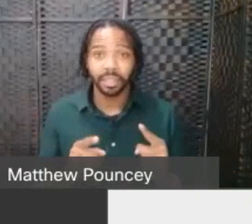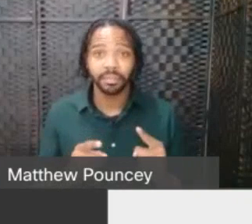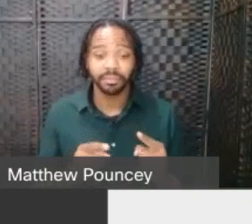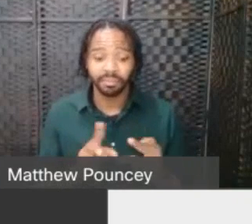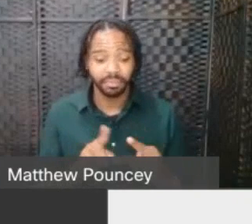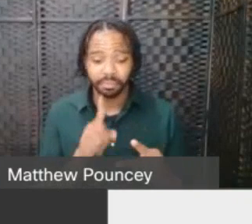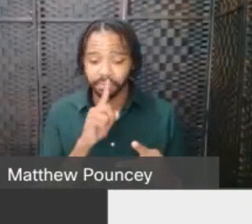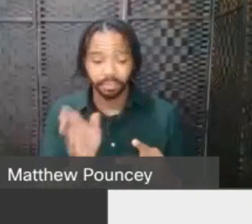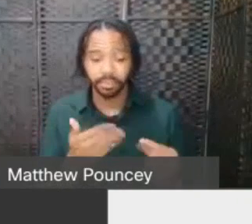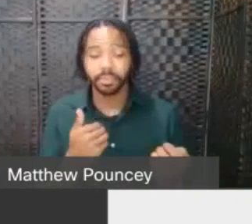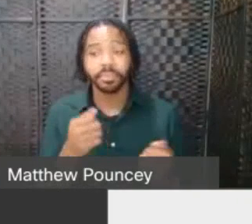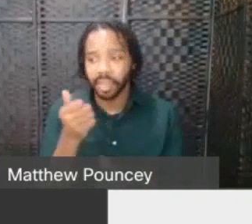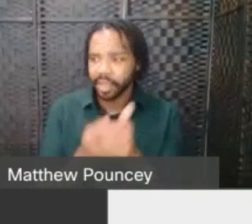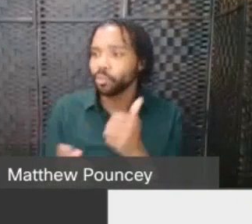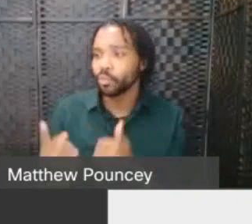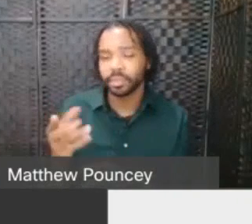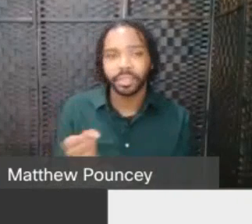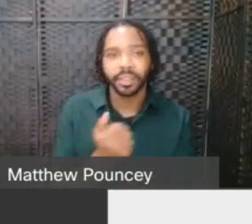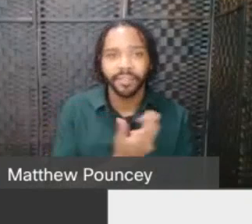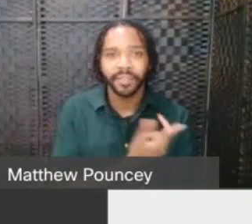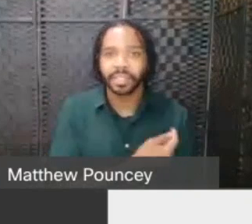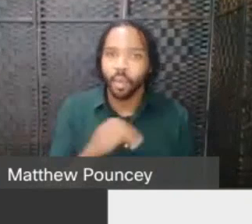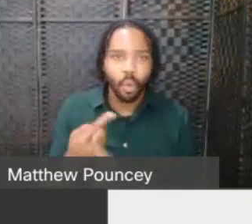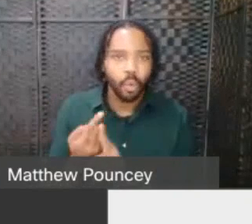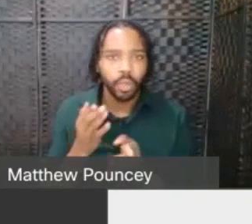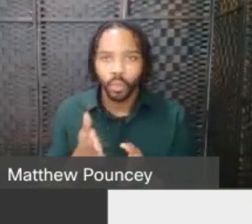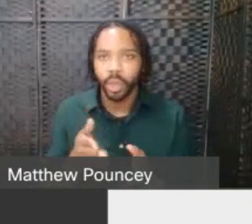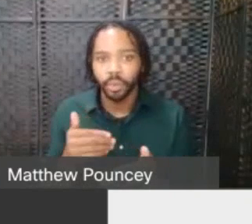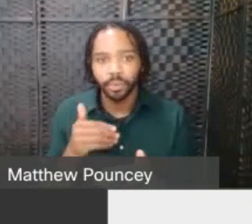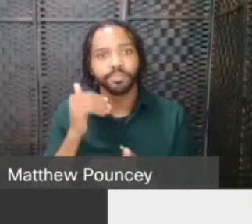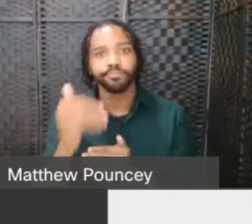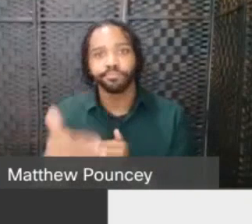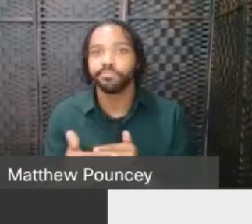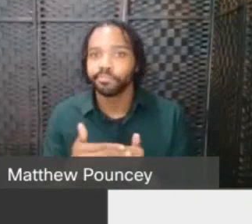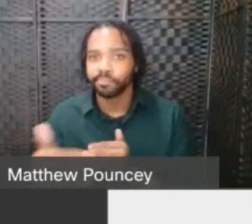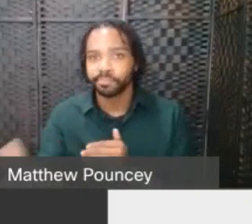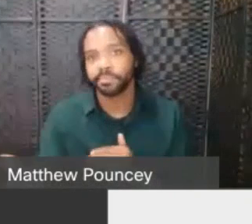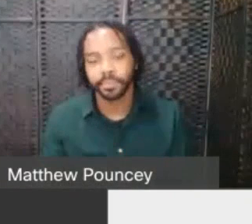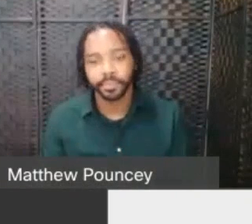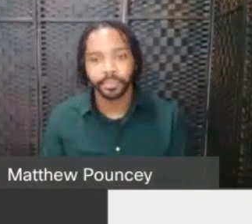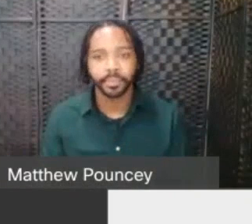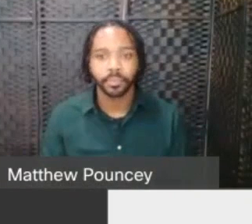vaccinated. It's the only way that we're really going to move past this.